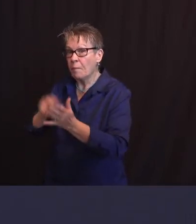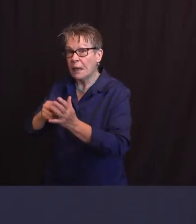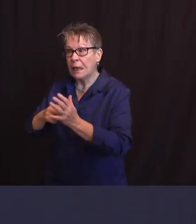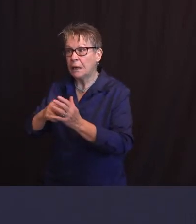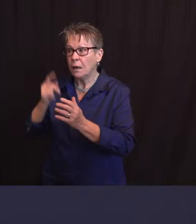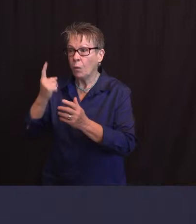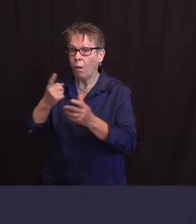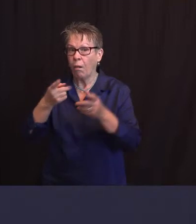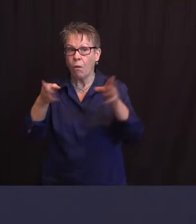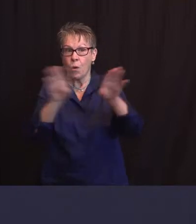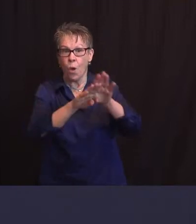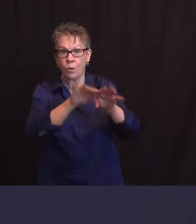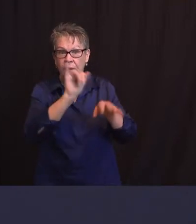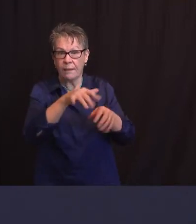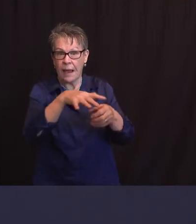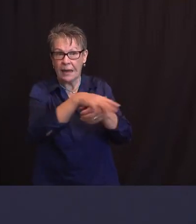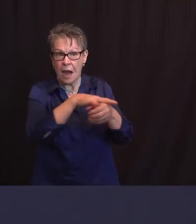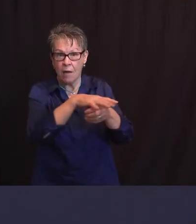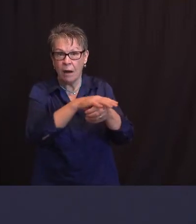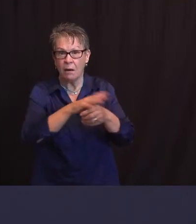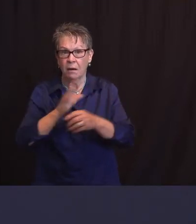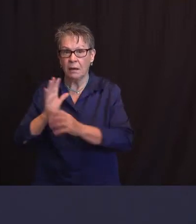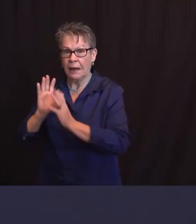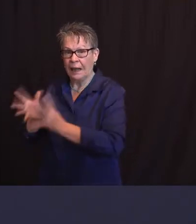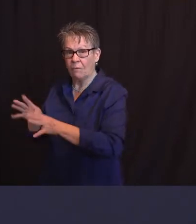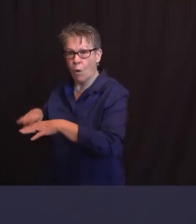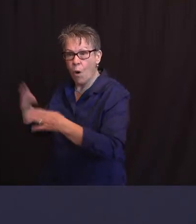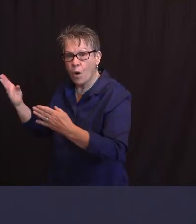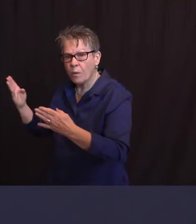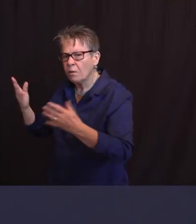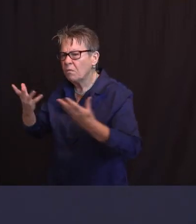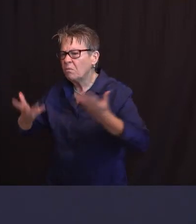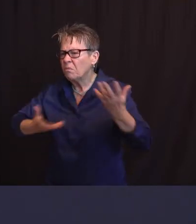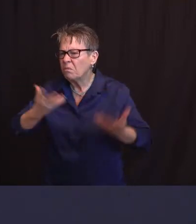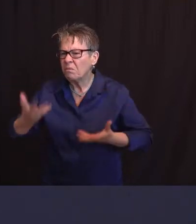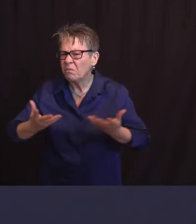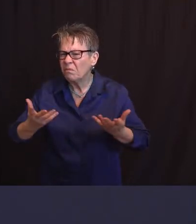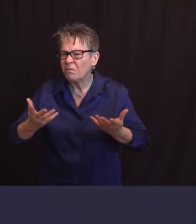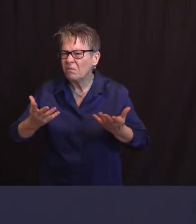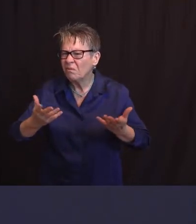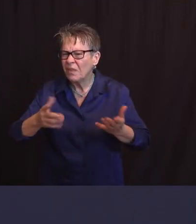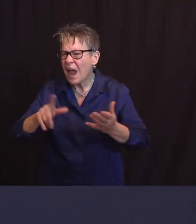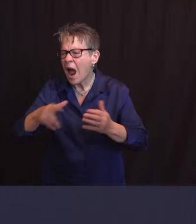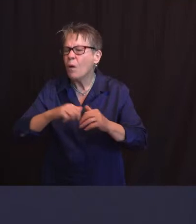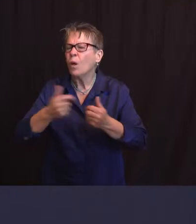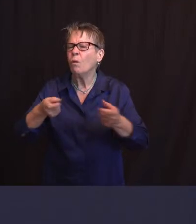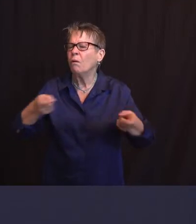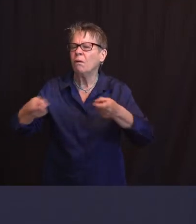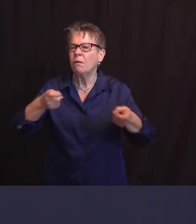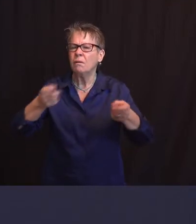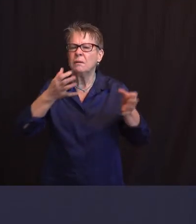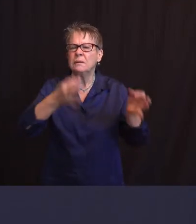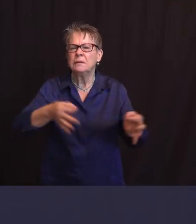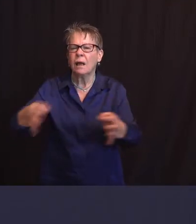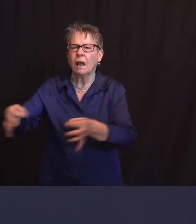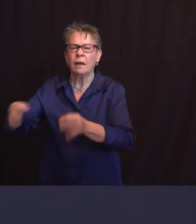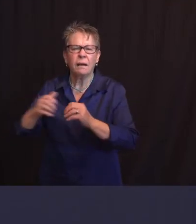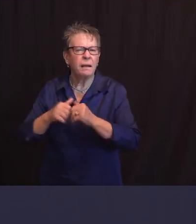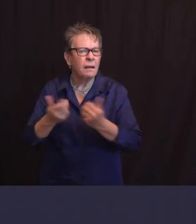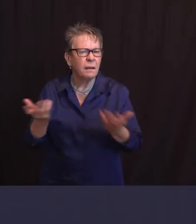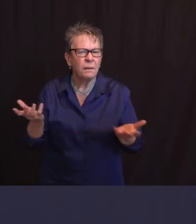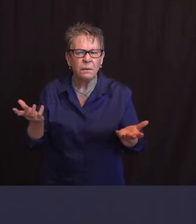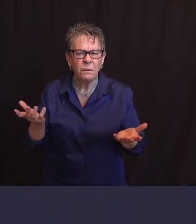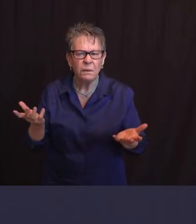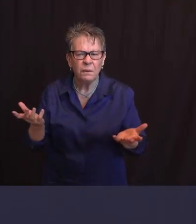in hospitalizations, for instance, how are we going to be able to do anything surgically about that? Because it does seem, at